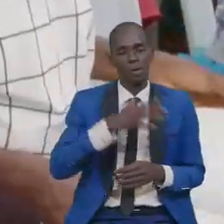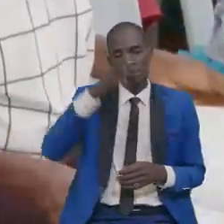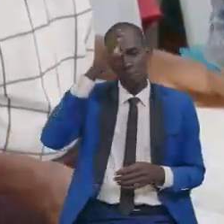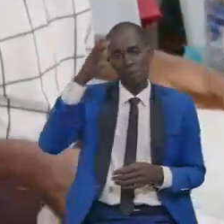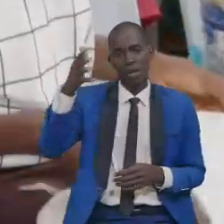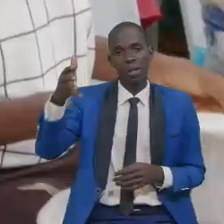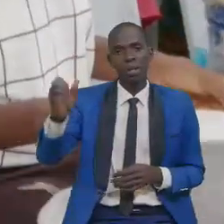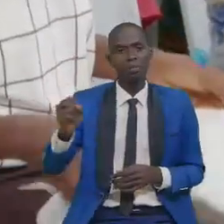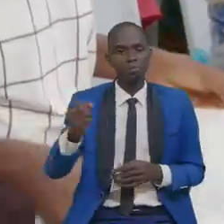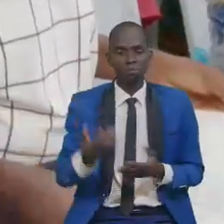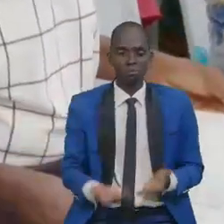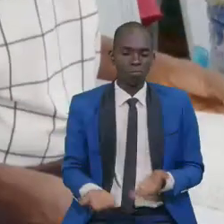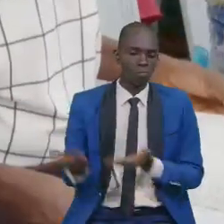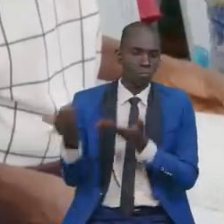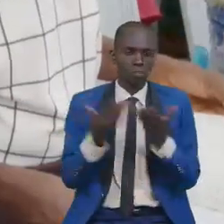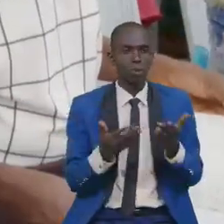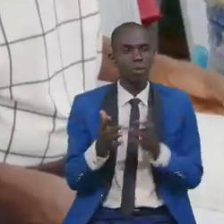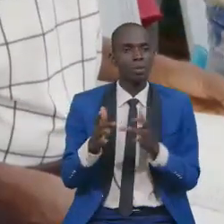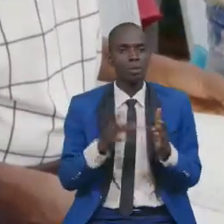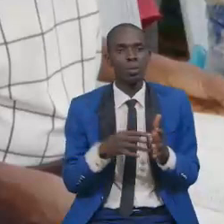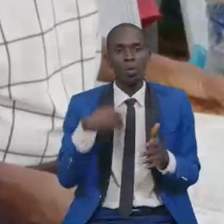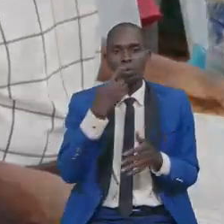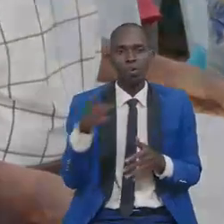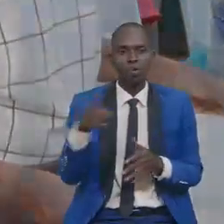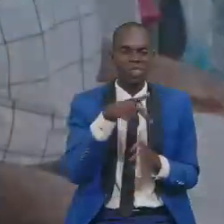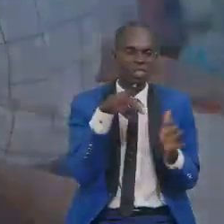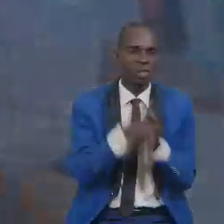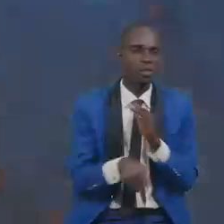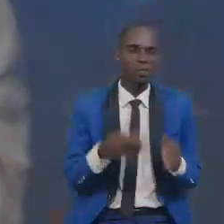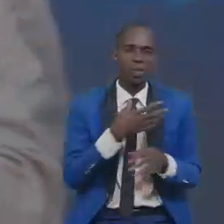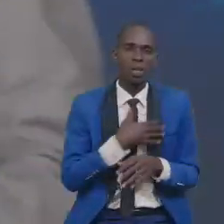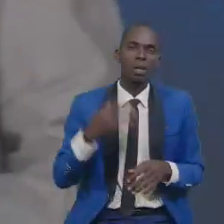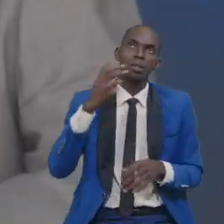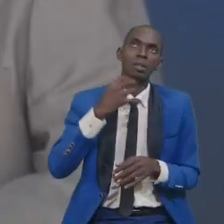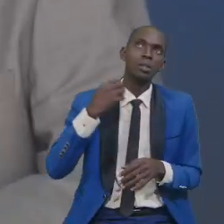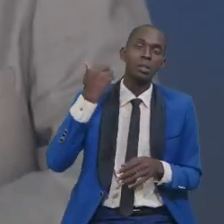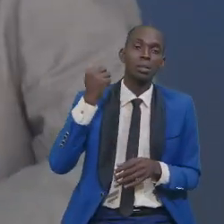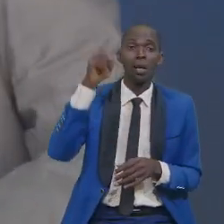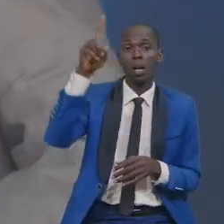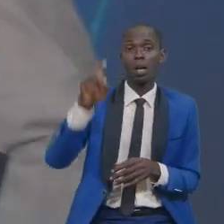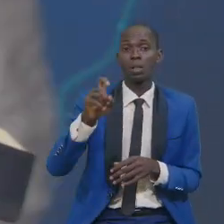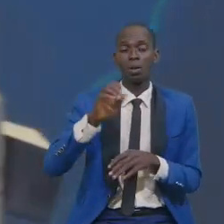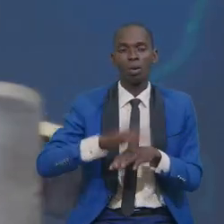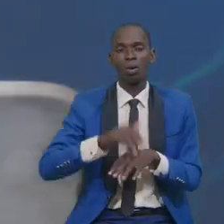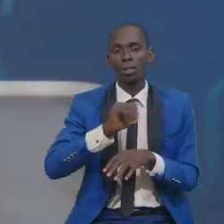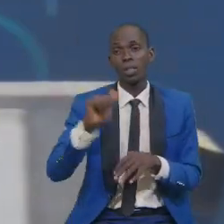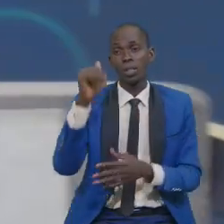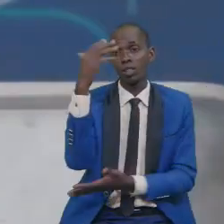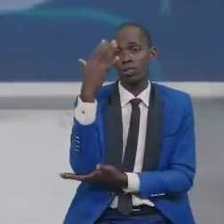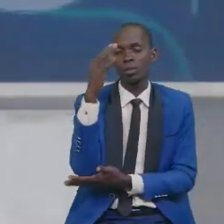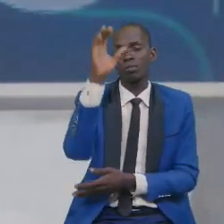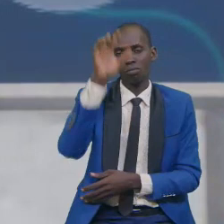restored Jesus whom he is slow and hand on a tree on the cross in Versace